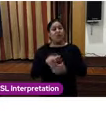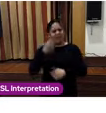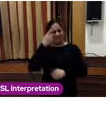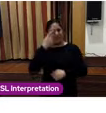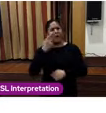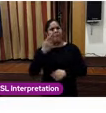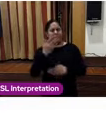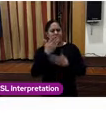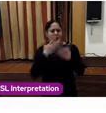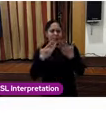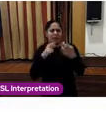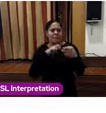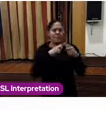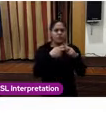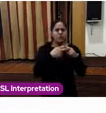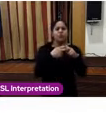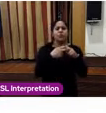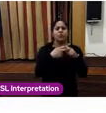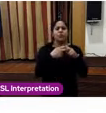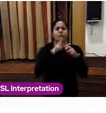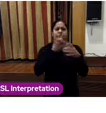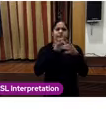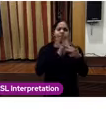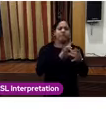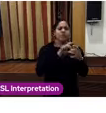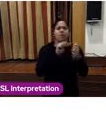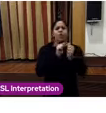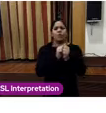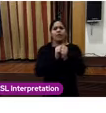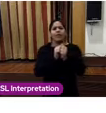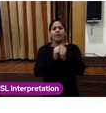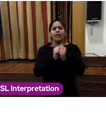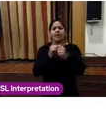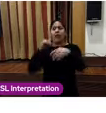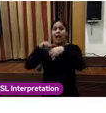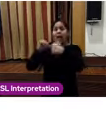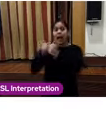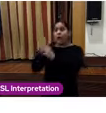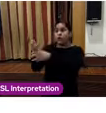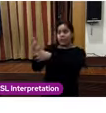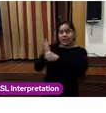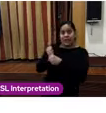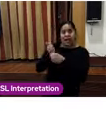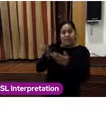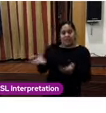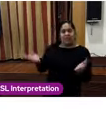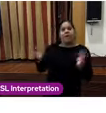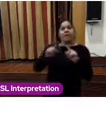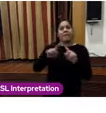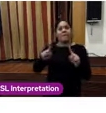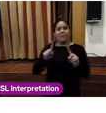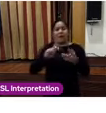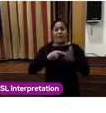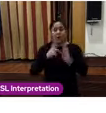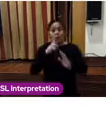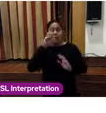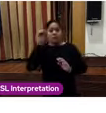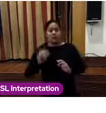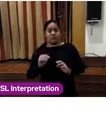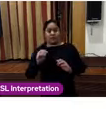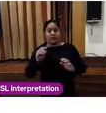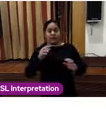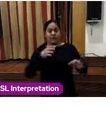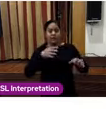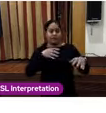that are, tied to supply chain, our supply chain isn't still at 100%, but